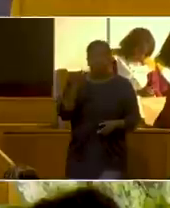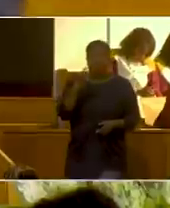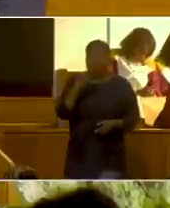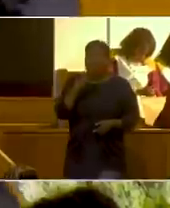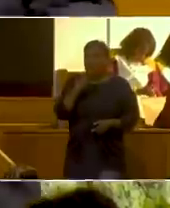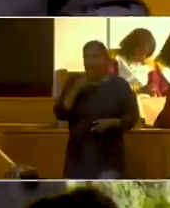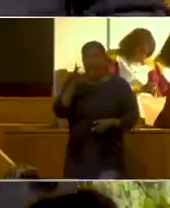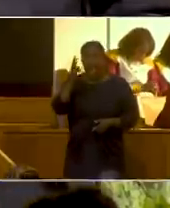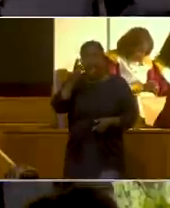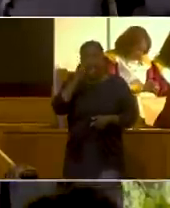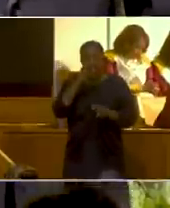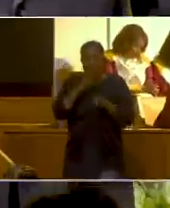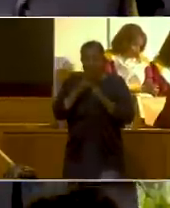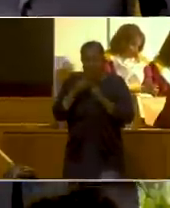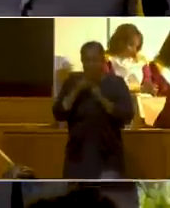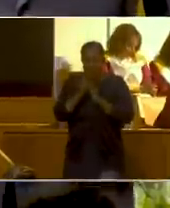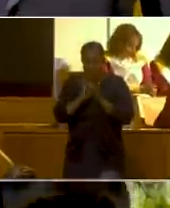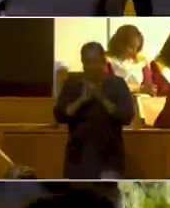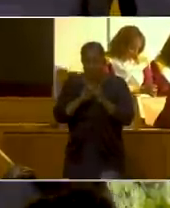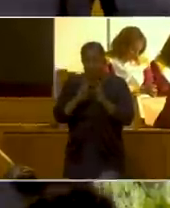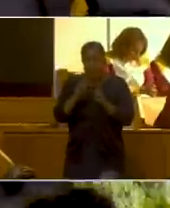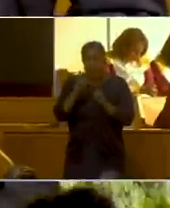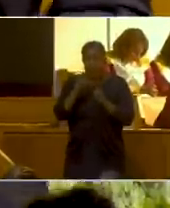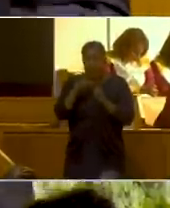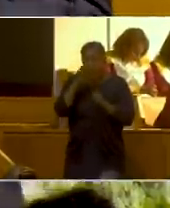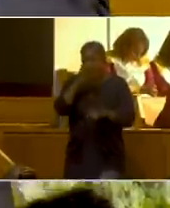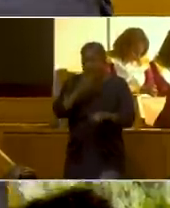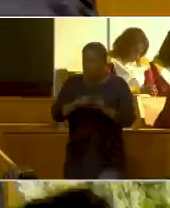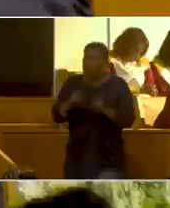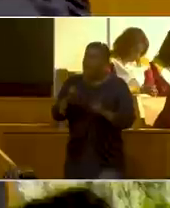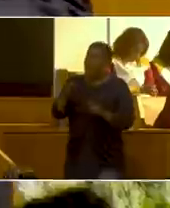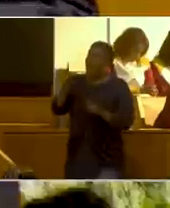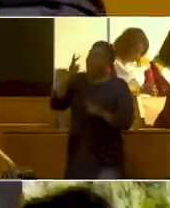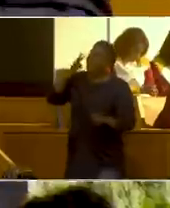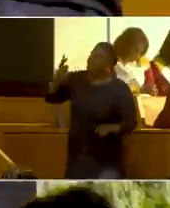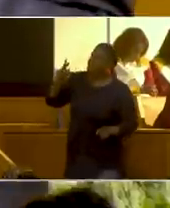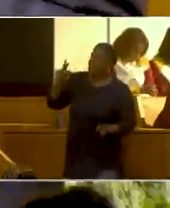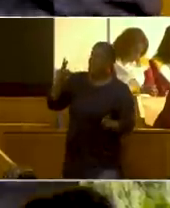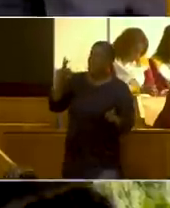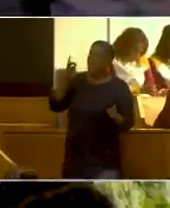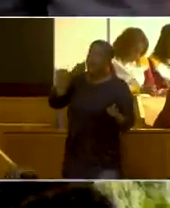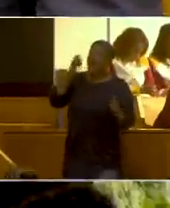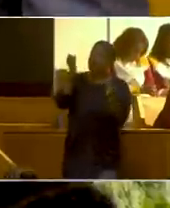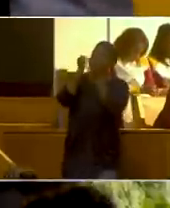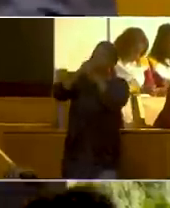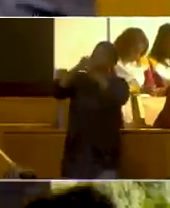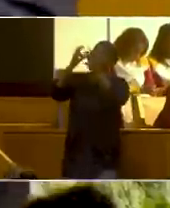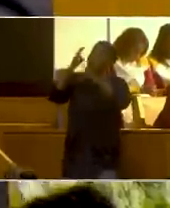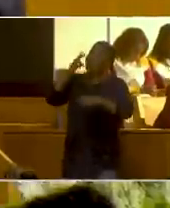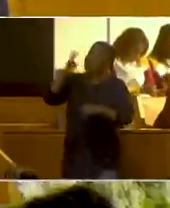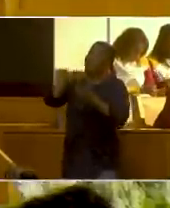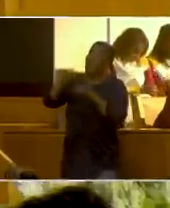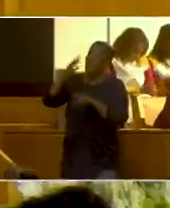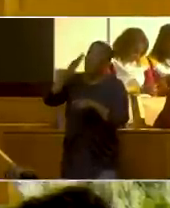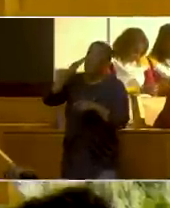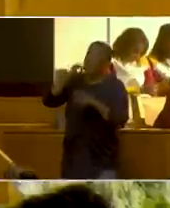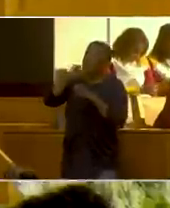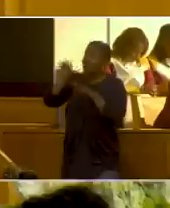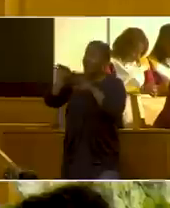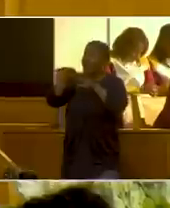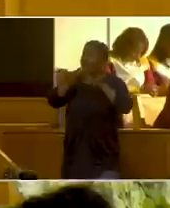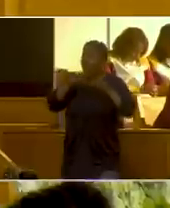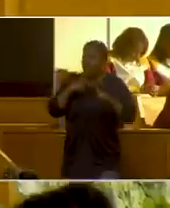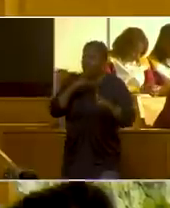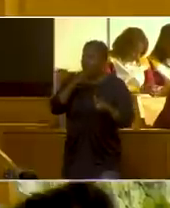you, now I've seen you. Yeah. Lord, I declare that I see you with my eyes and I know that you've not abandoned me, you've